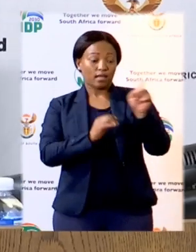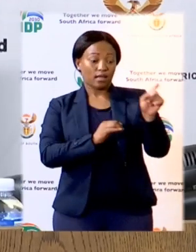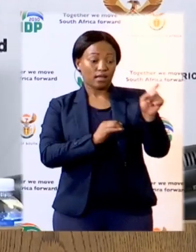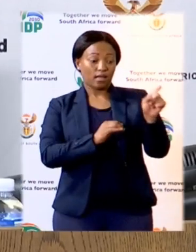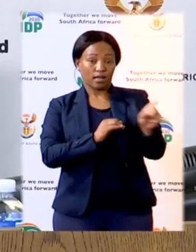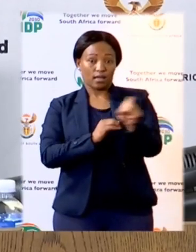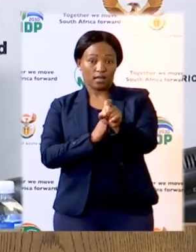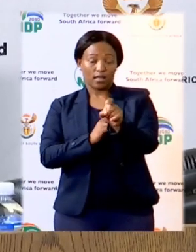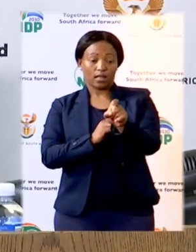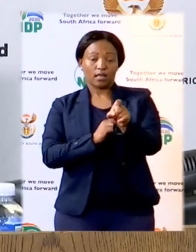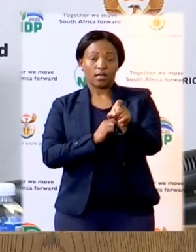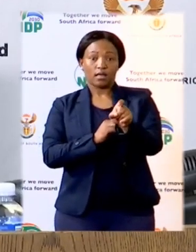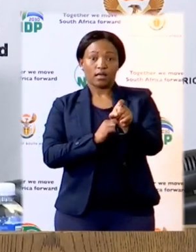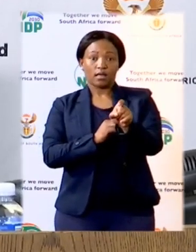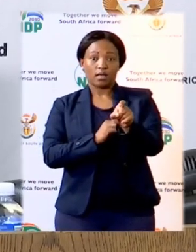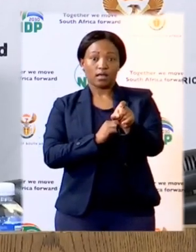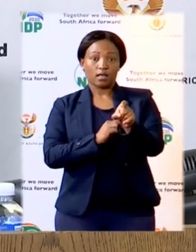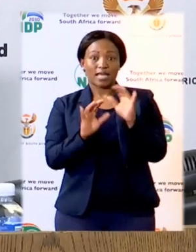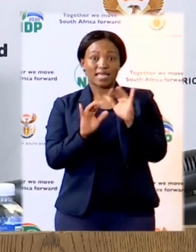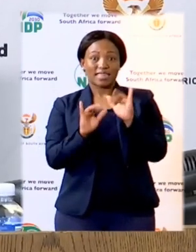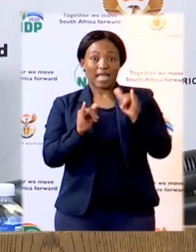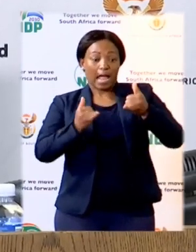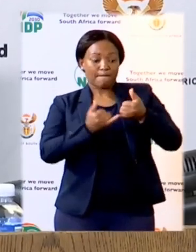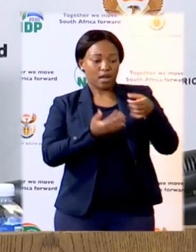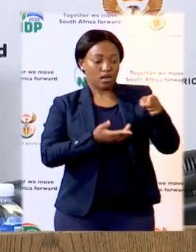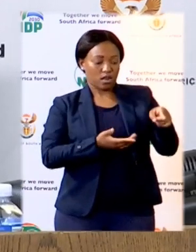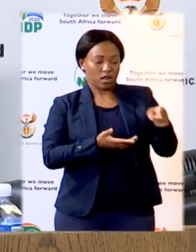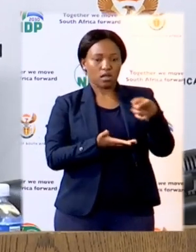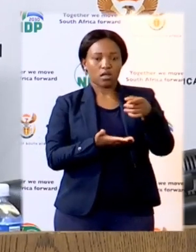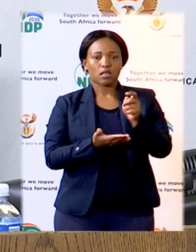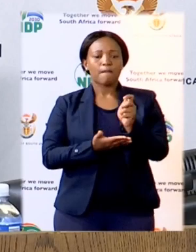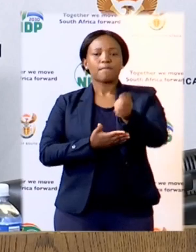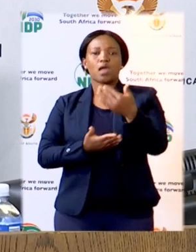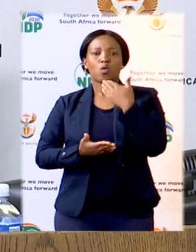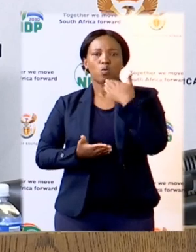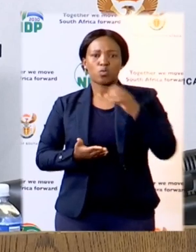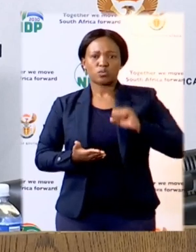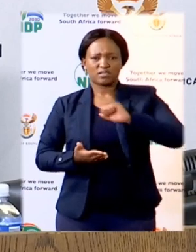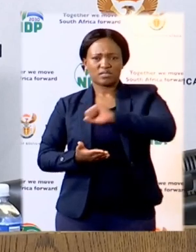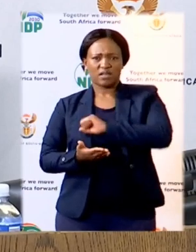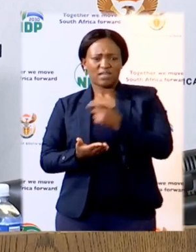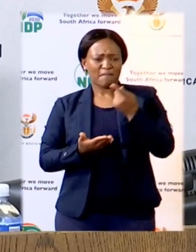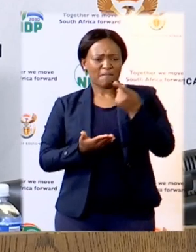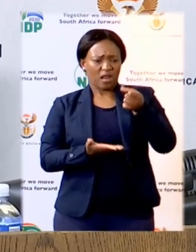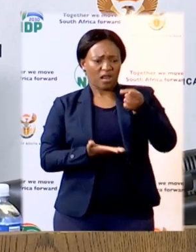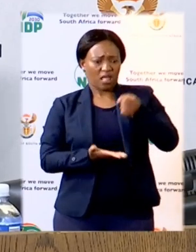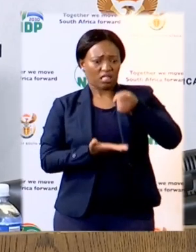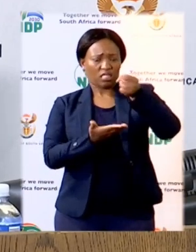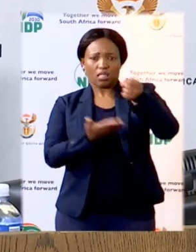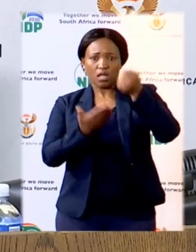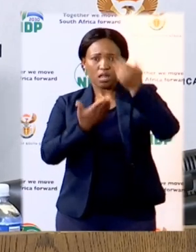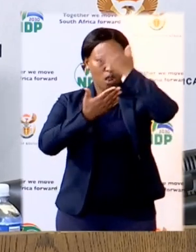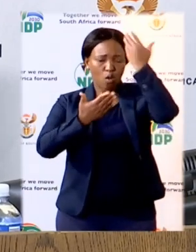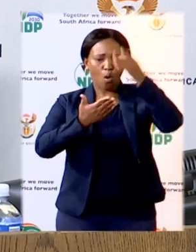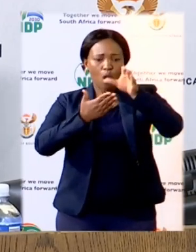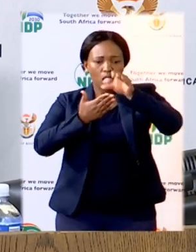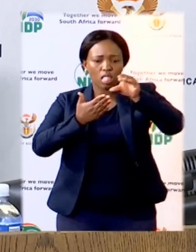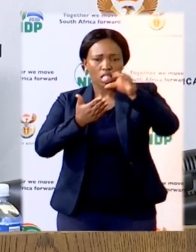where companies have been paid out some lump sums. They do not know how to allocate that.